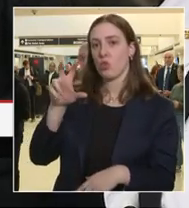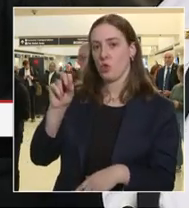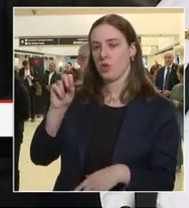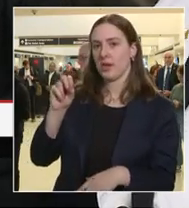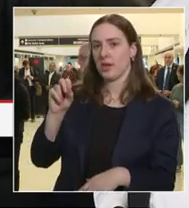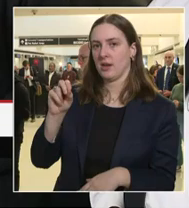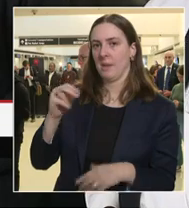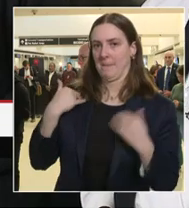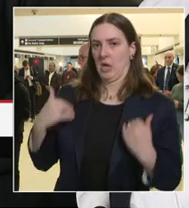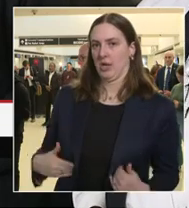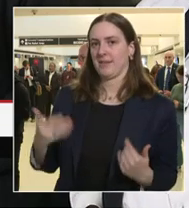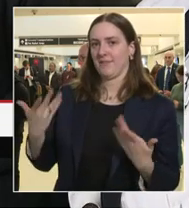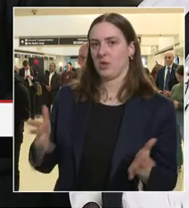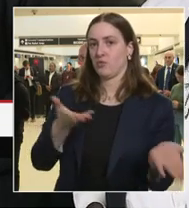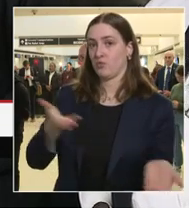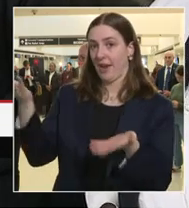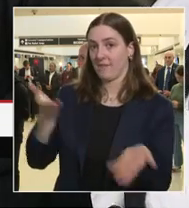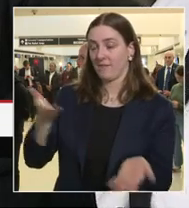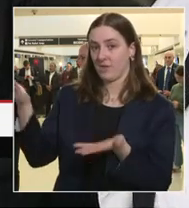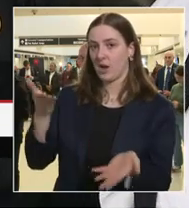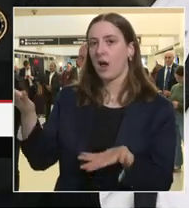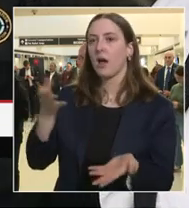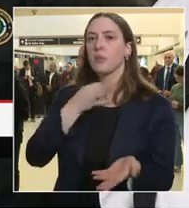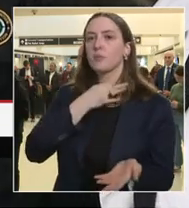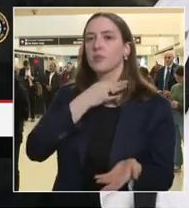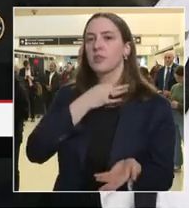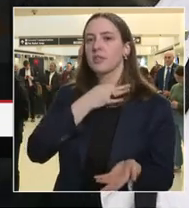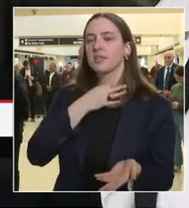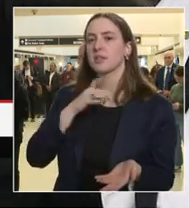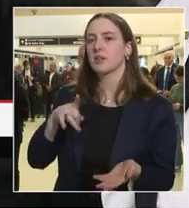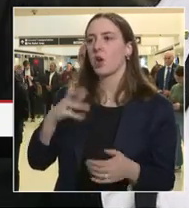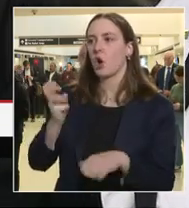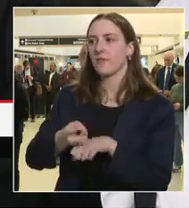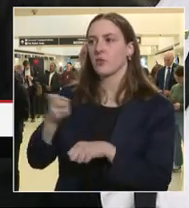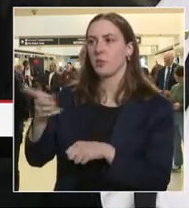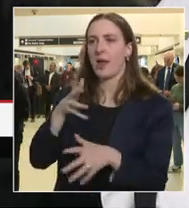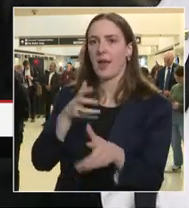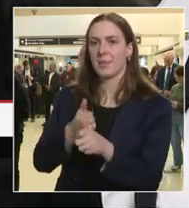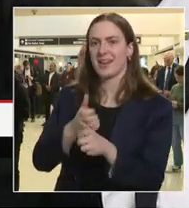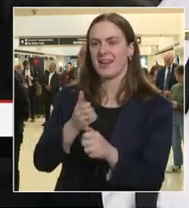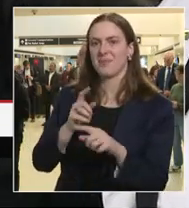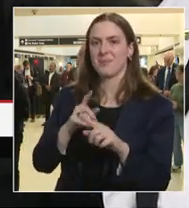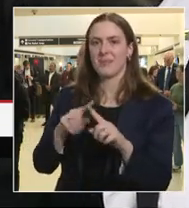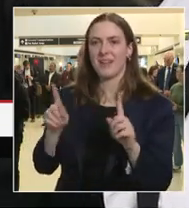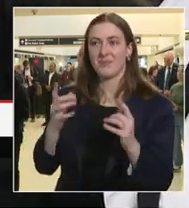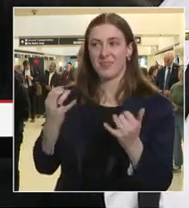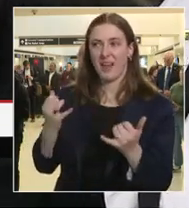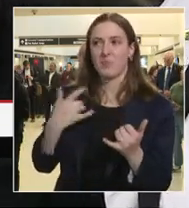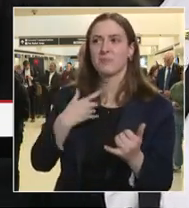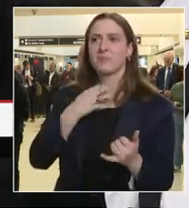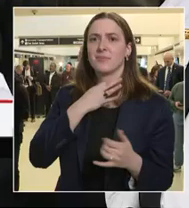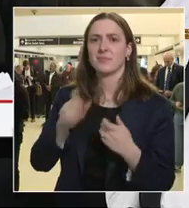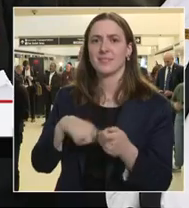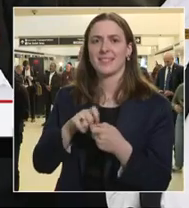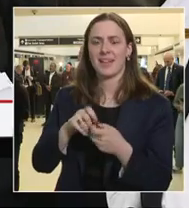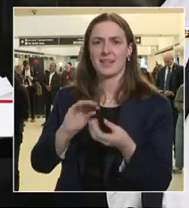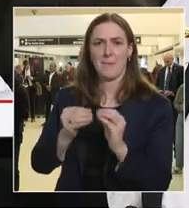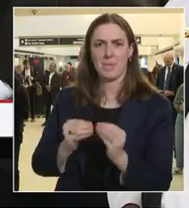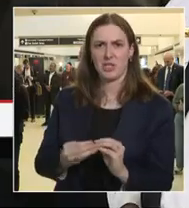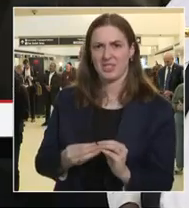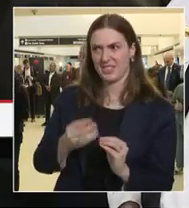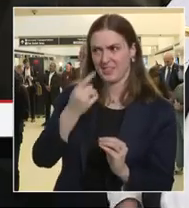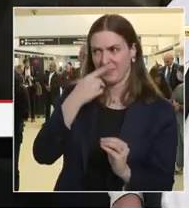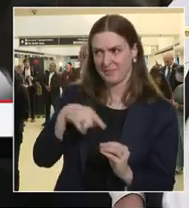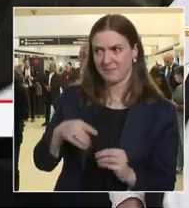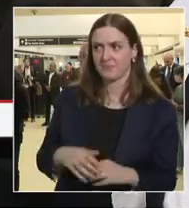the White House. Curious, I know you're in this presser right now, so that's hard for you to update, but I do have the question on POTUS in the briefing room.